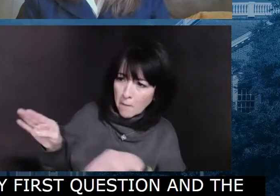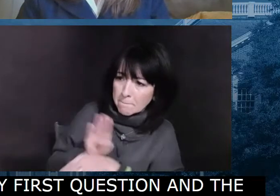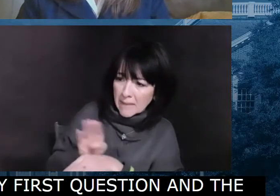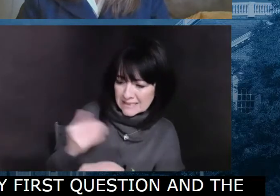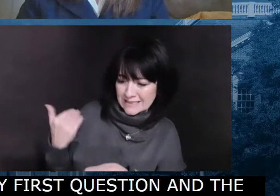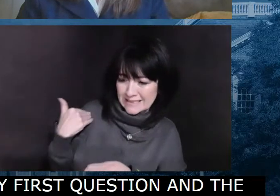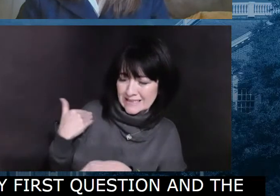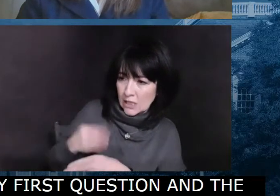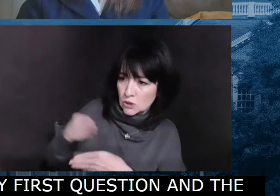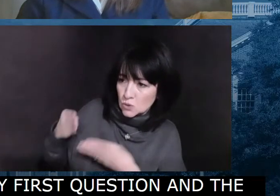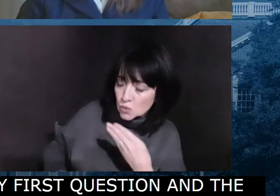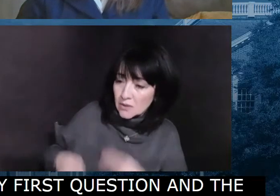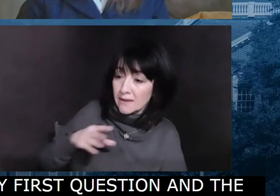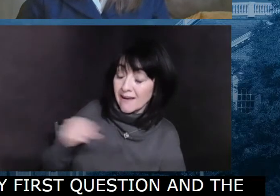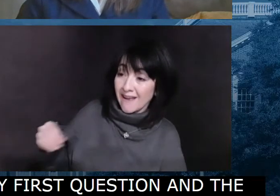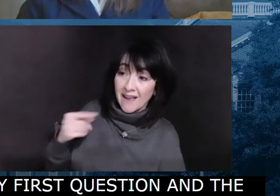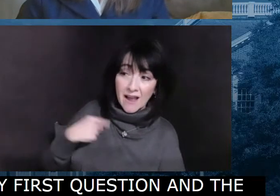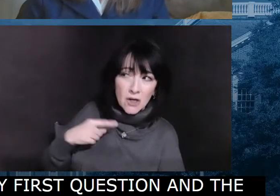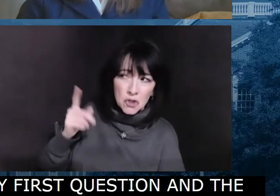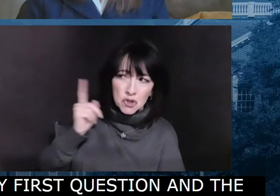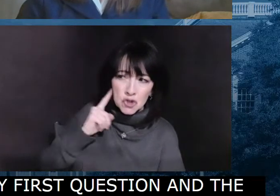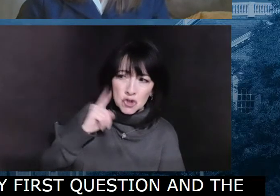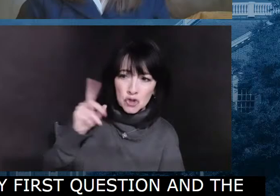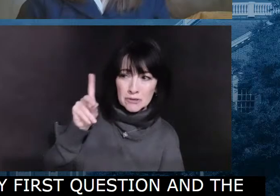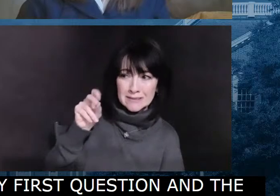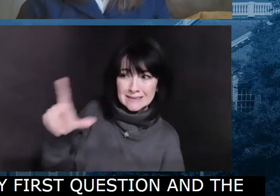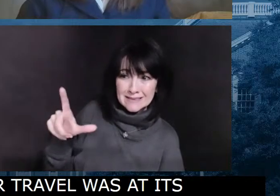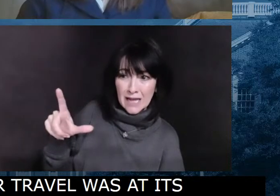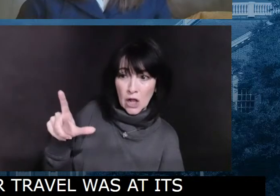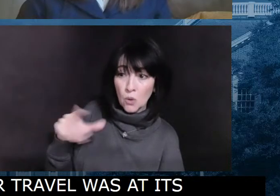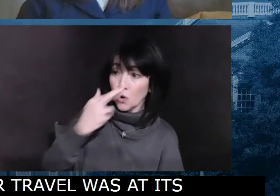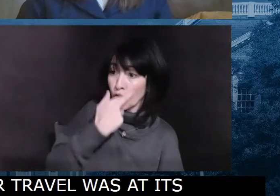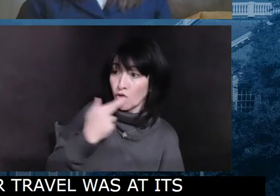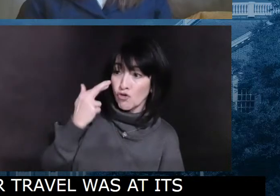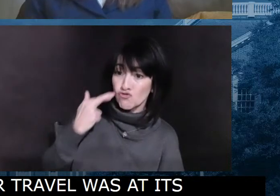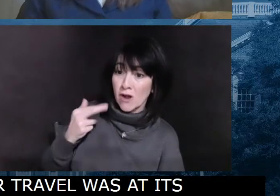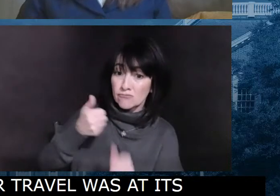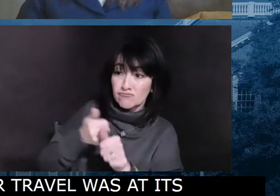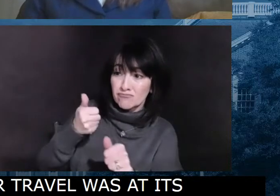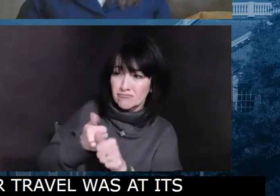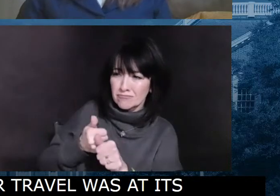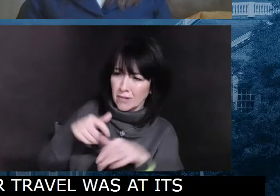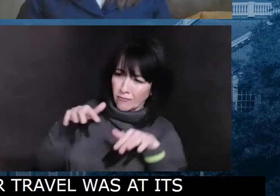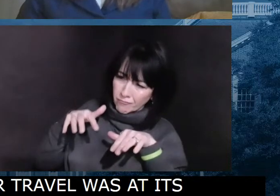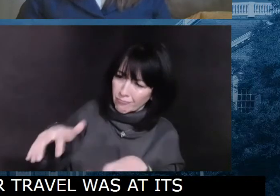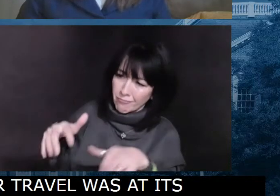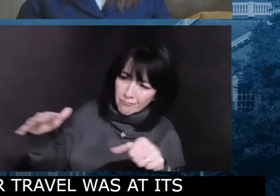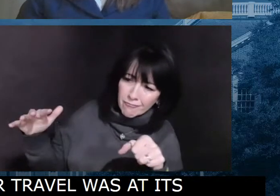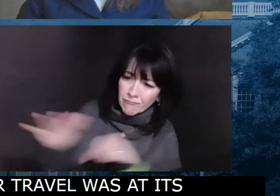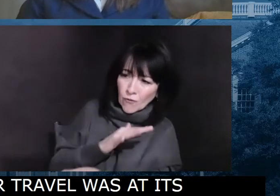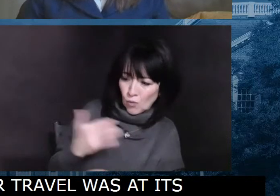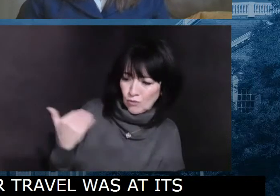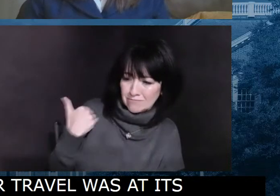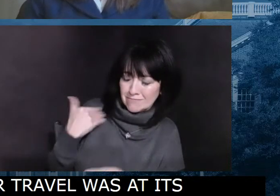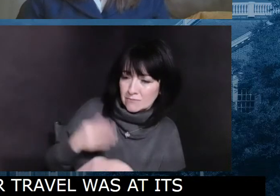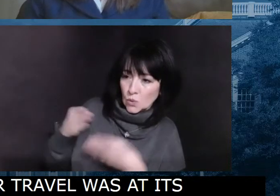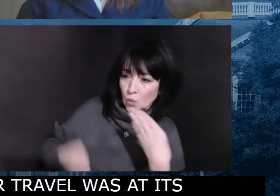quite packed for Valentine's Day. So are you all worried about cases increasing after this past weekend?